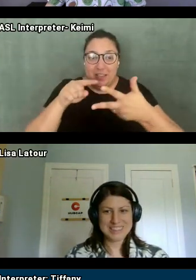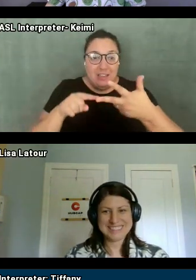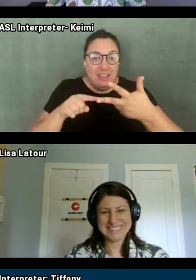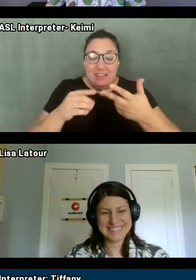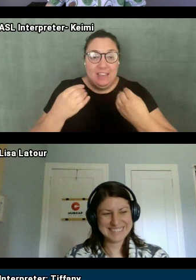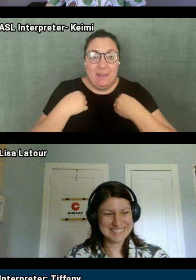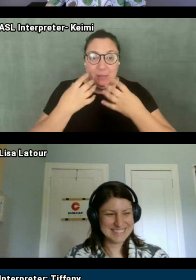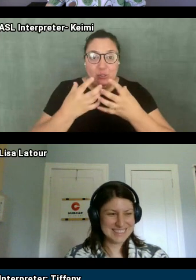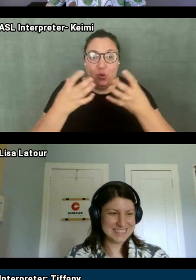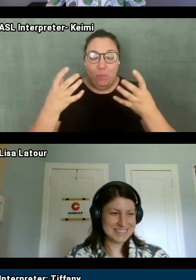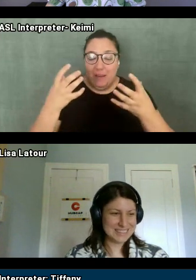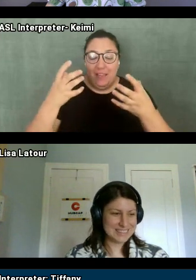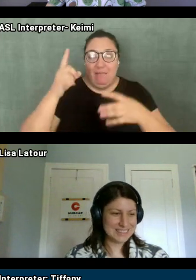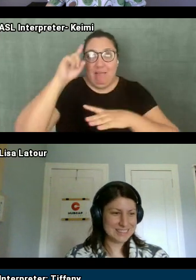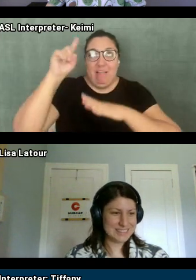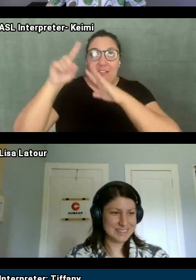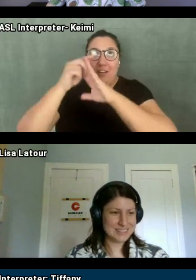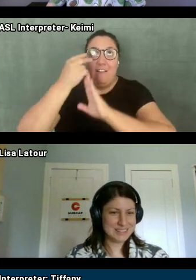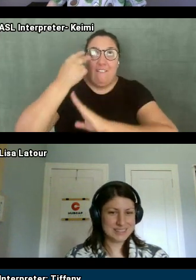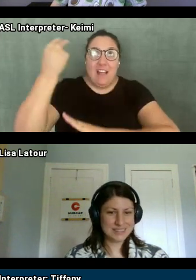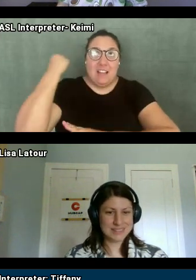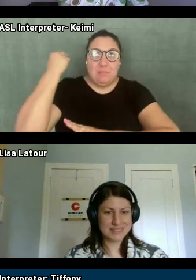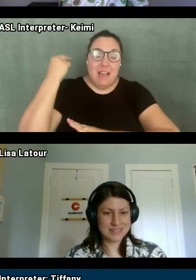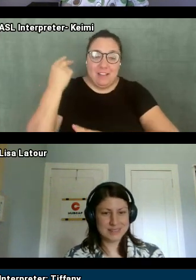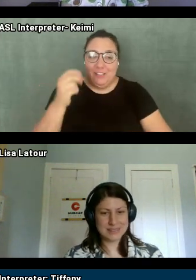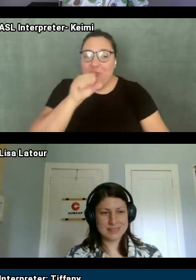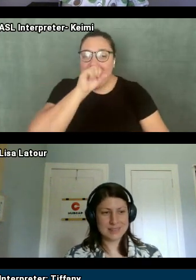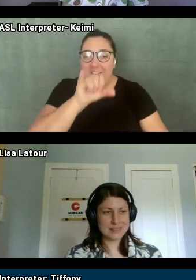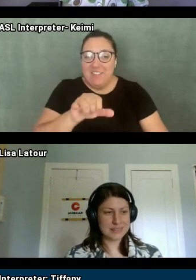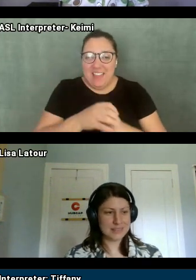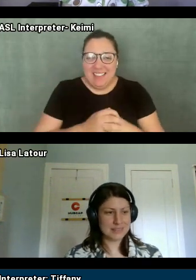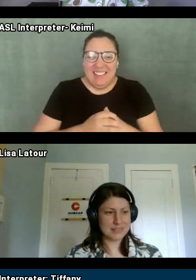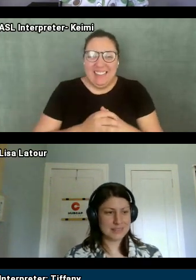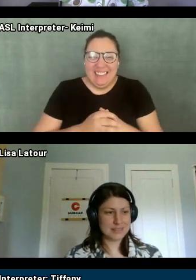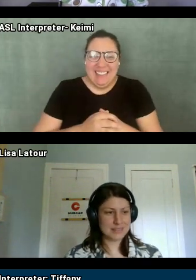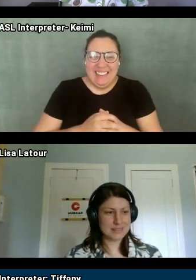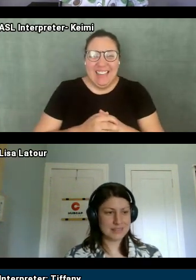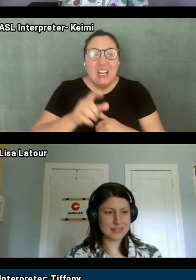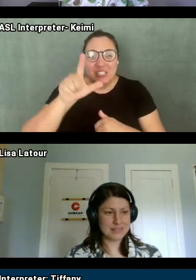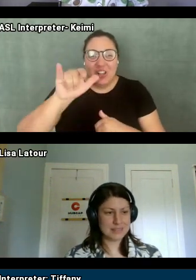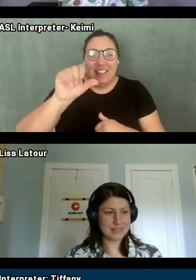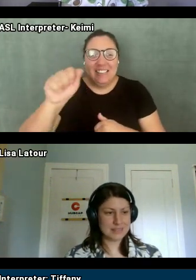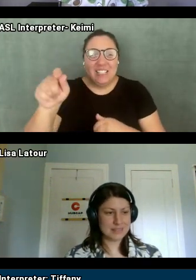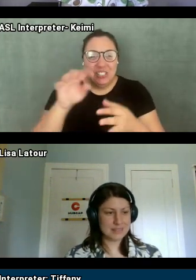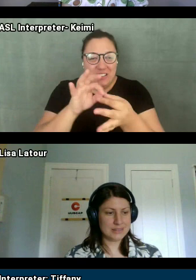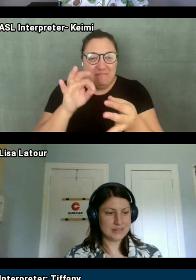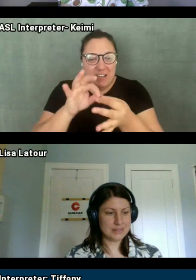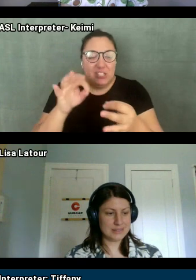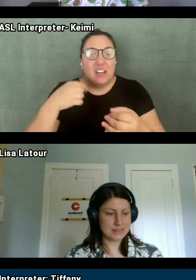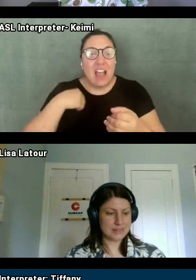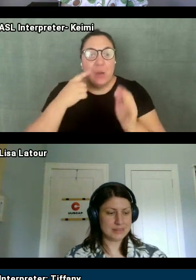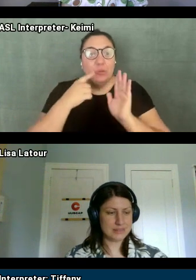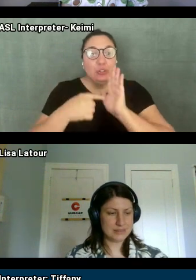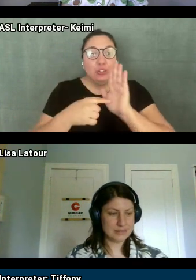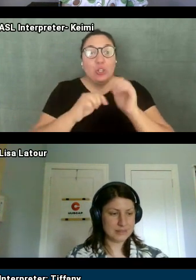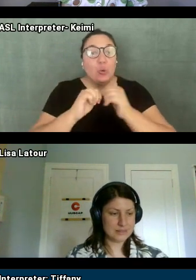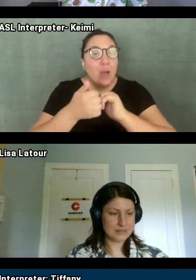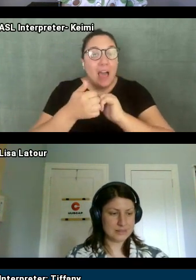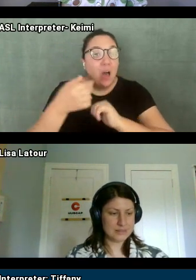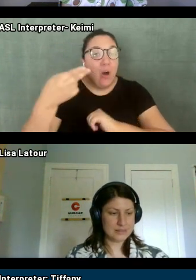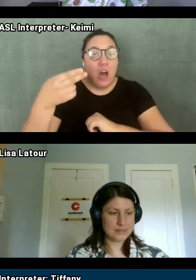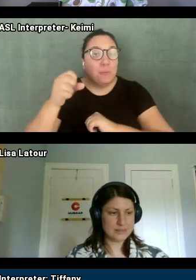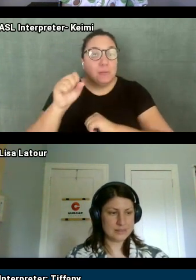flashbacks. So love that. So like Lisa mentioned, I'm going to show you some ways that HubSpot can help you keep